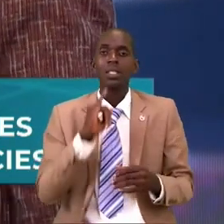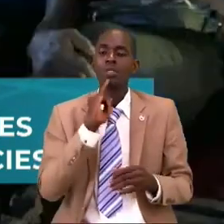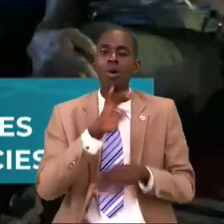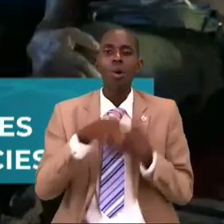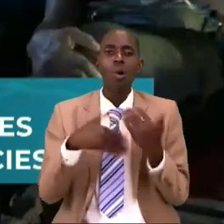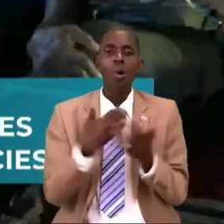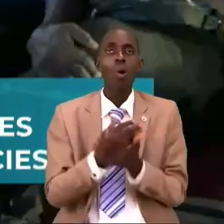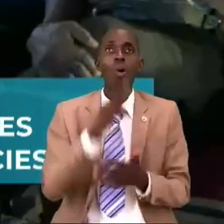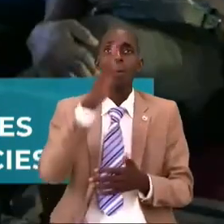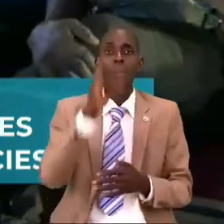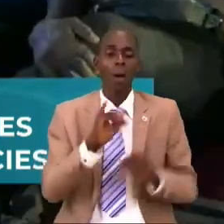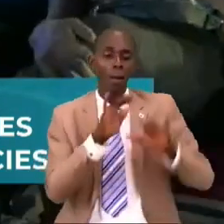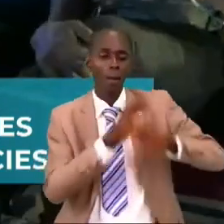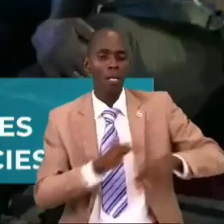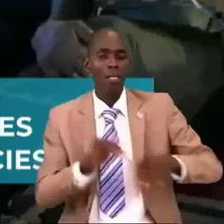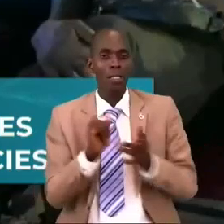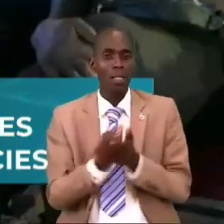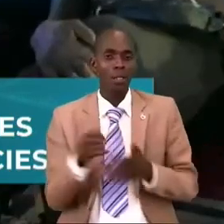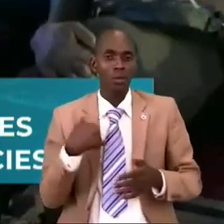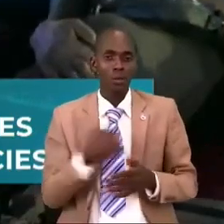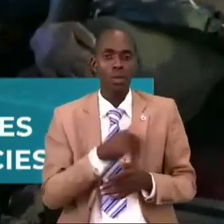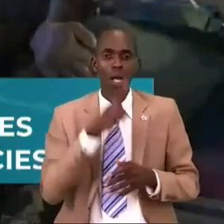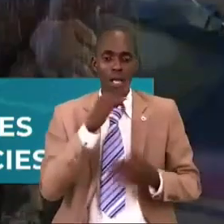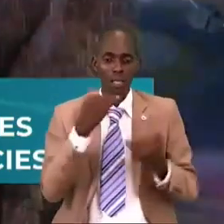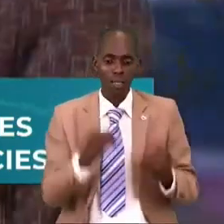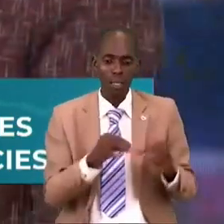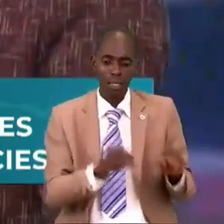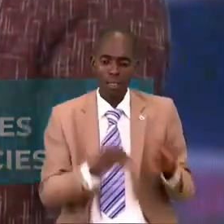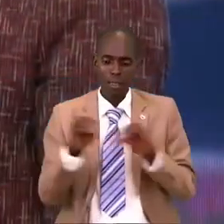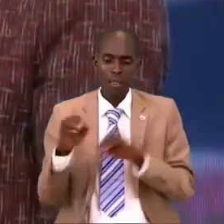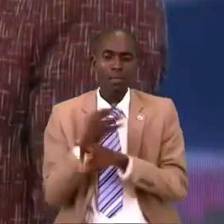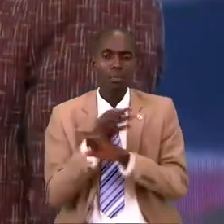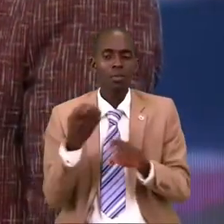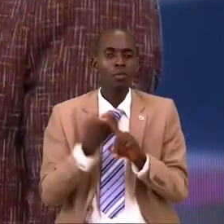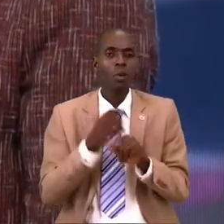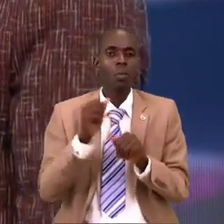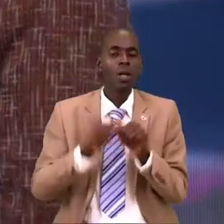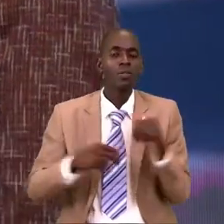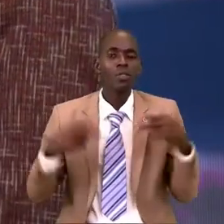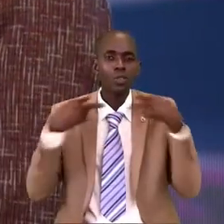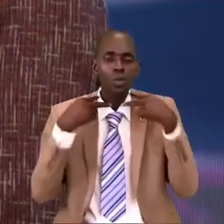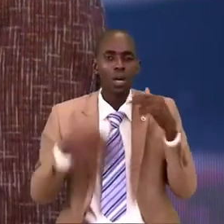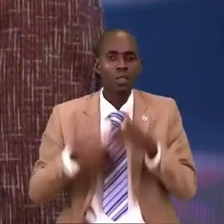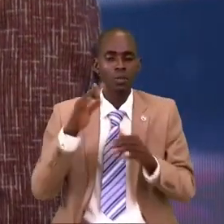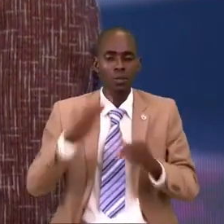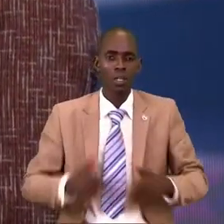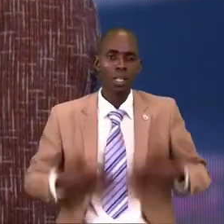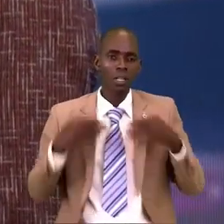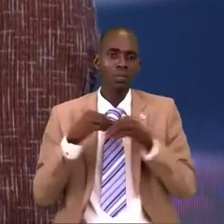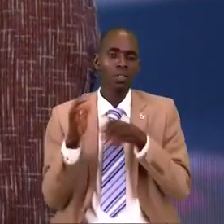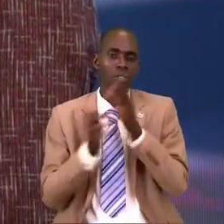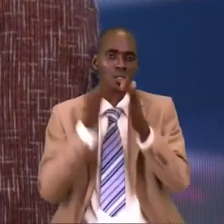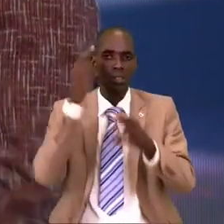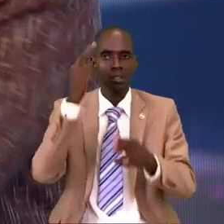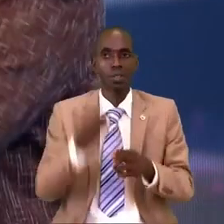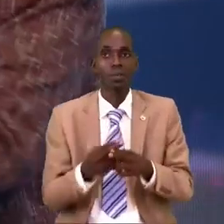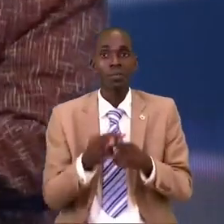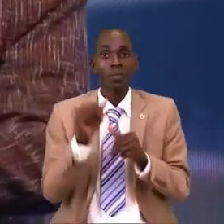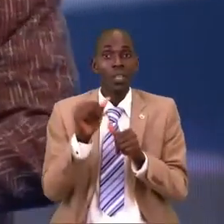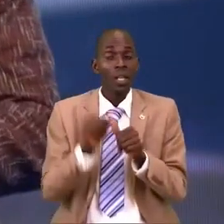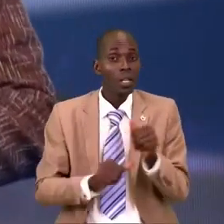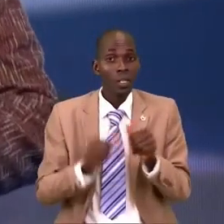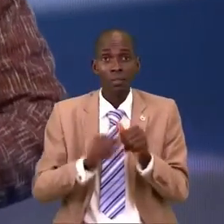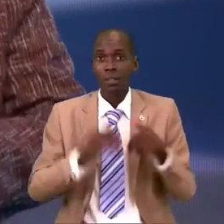name. Every sickness, every disease, every infirmity, every demonic oppression